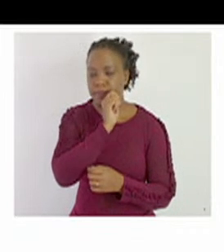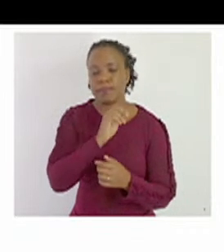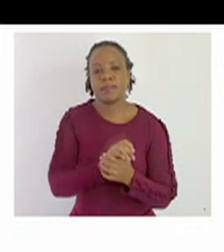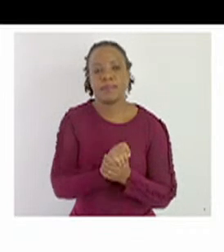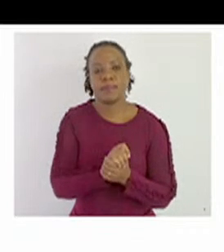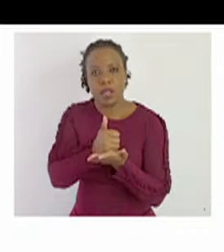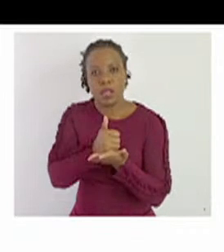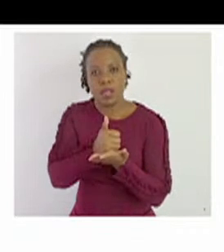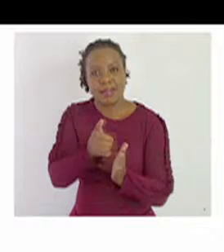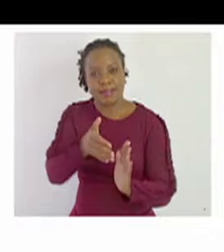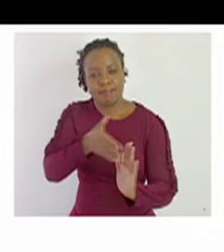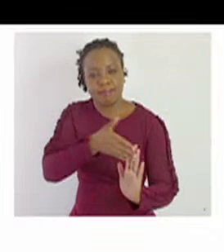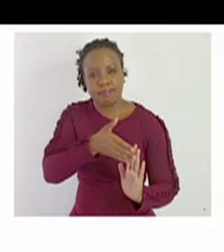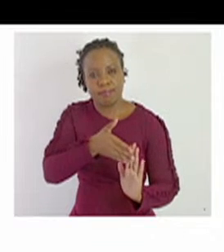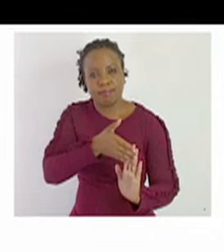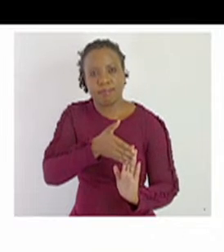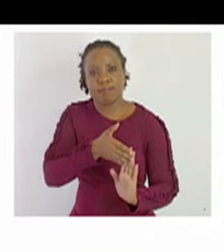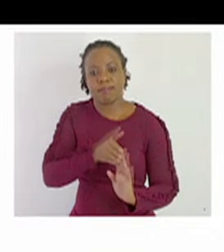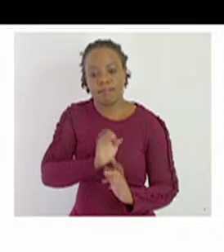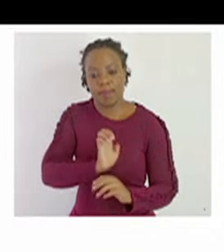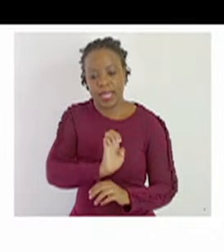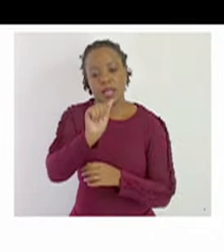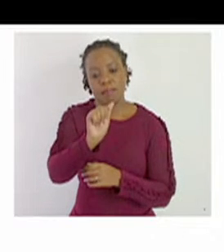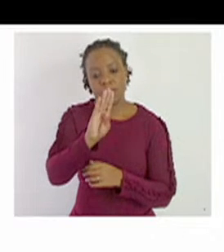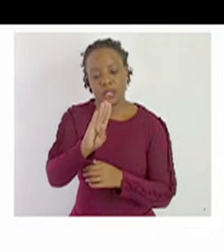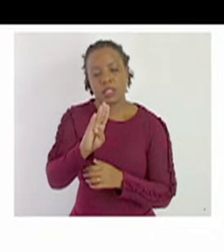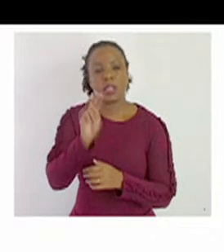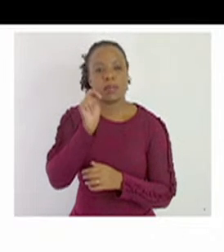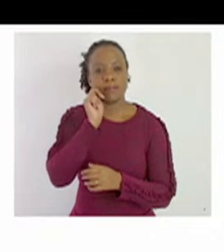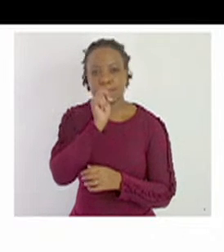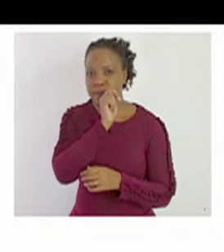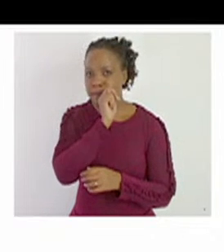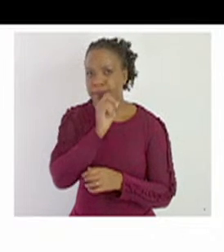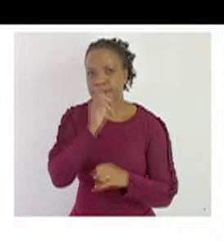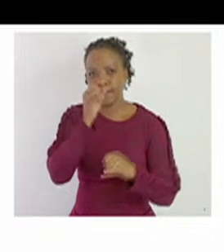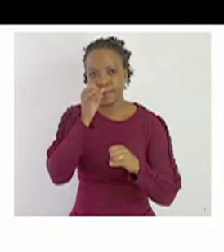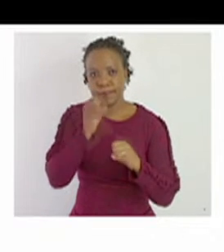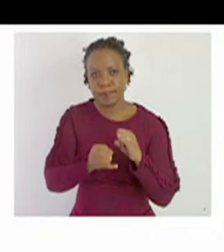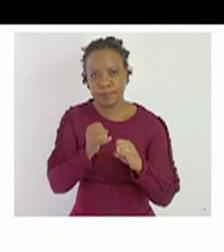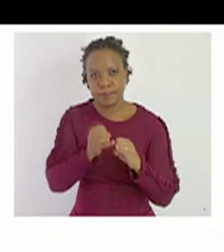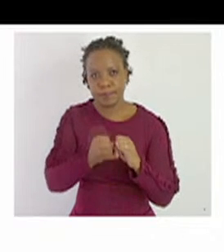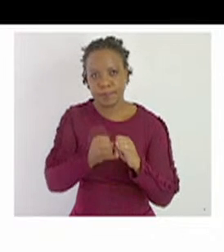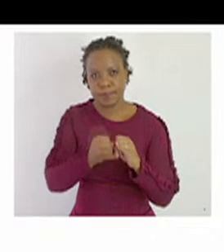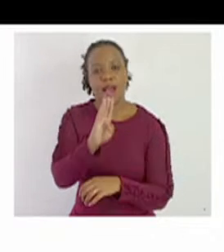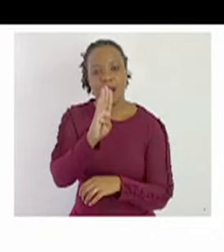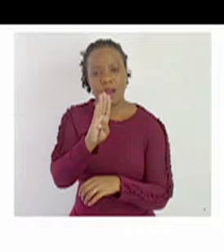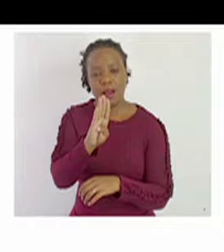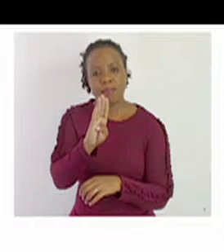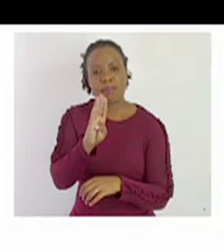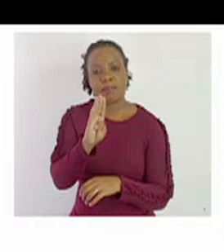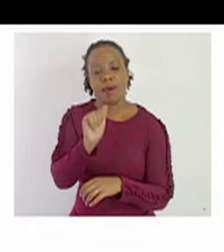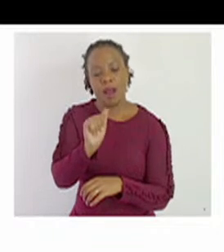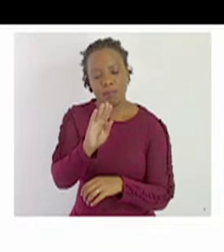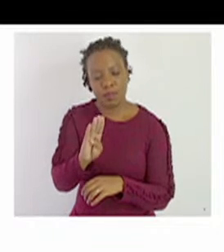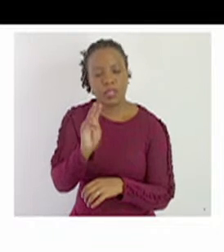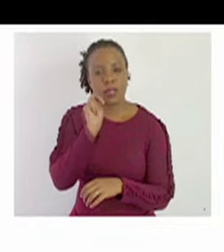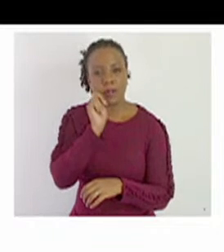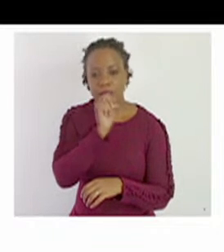was delighted. People have faith. She has great taste in cannot